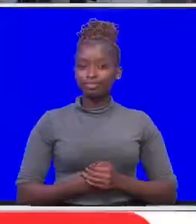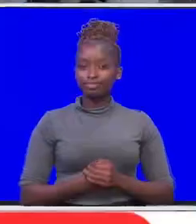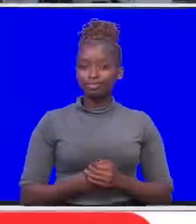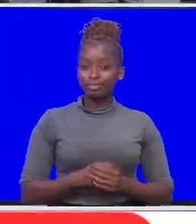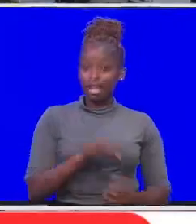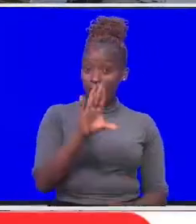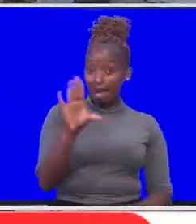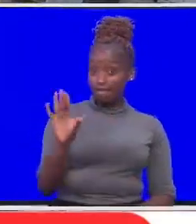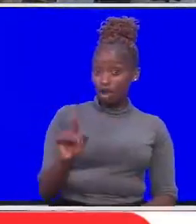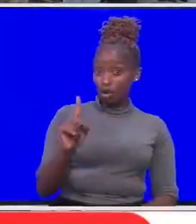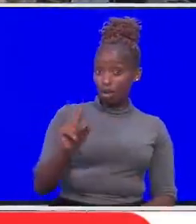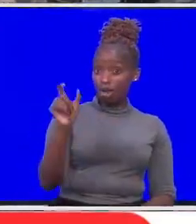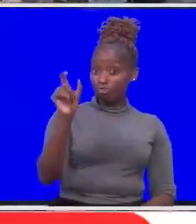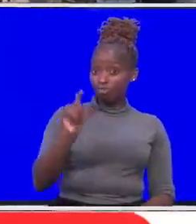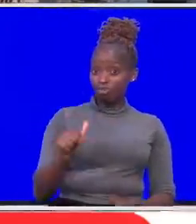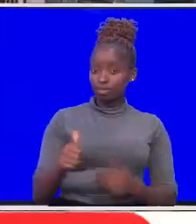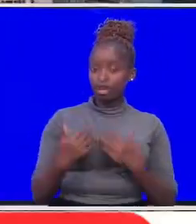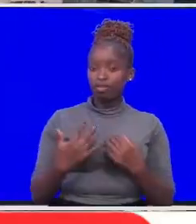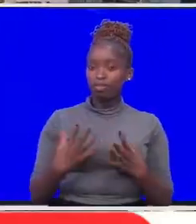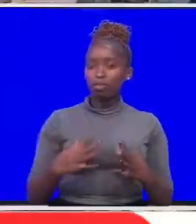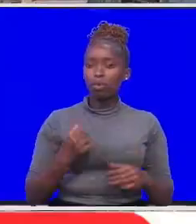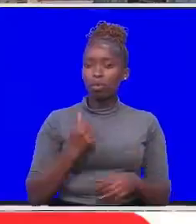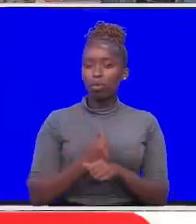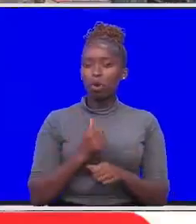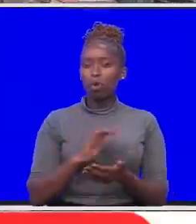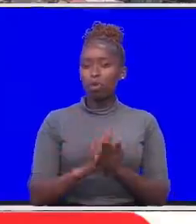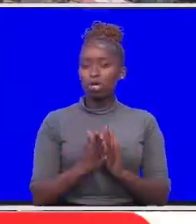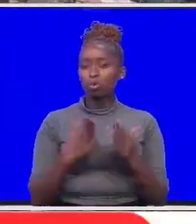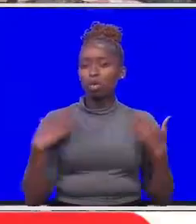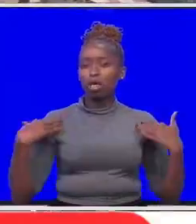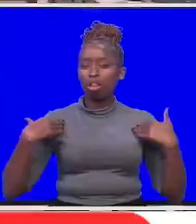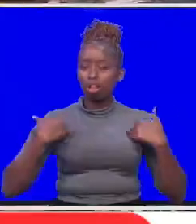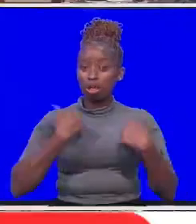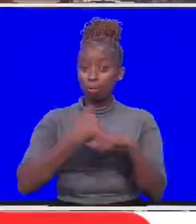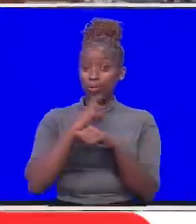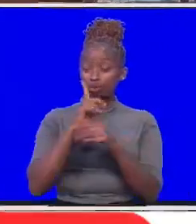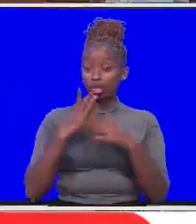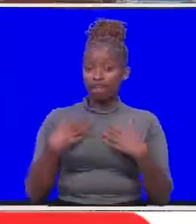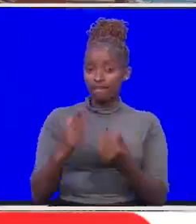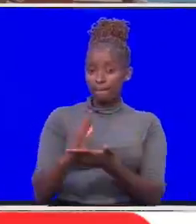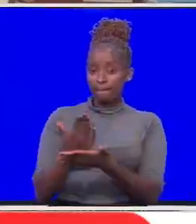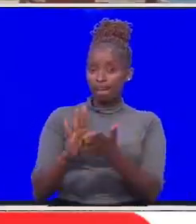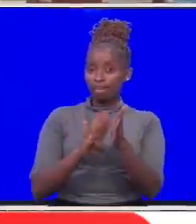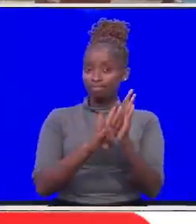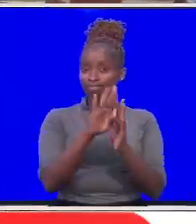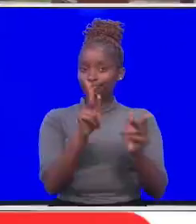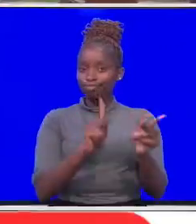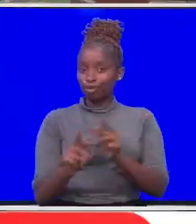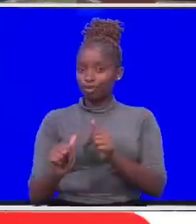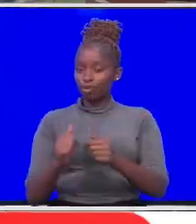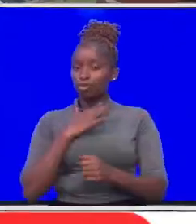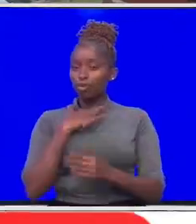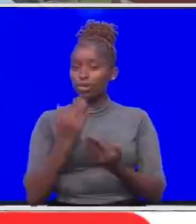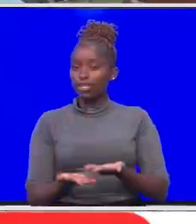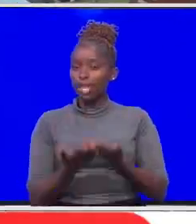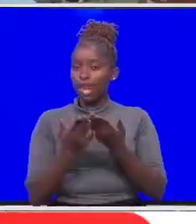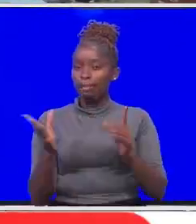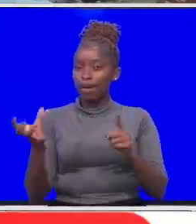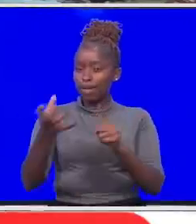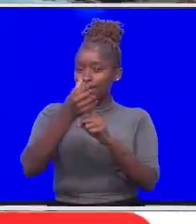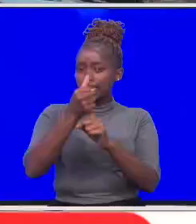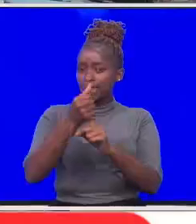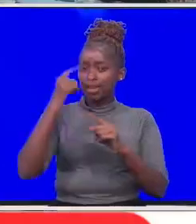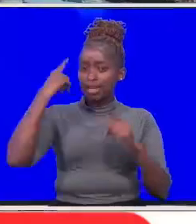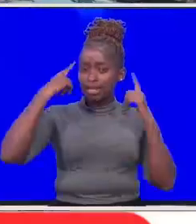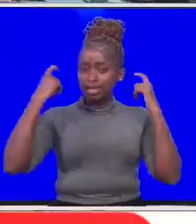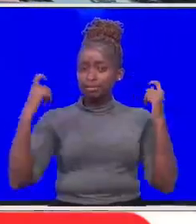regions where a majority of people work tirelessly, at least to ensure they are part of the development process that helps in achieving the dreams and vision of its